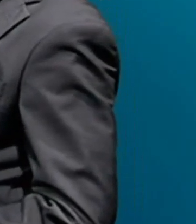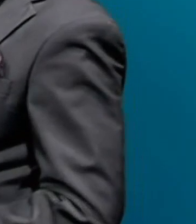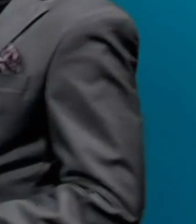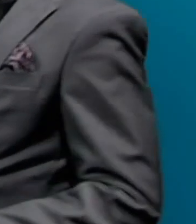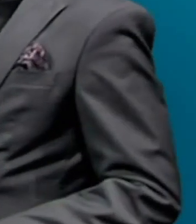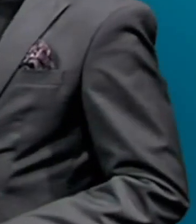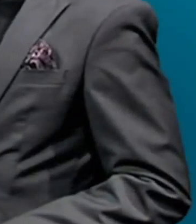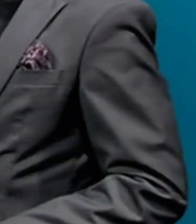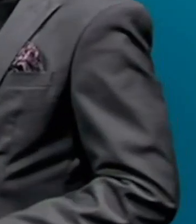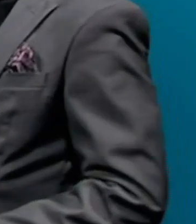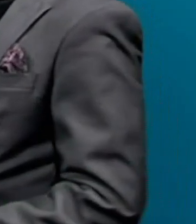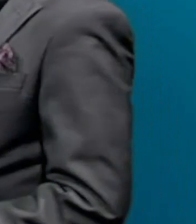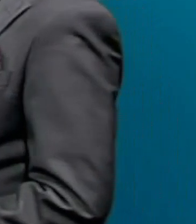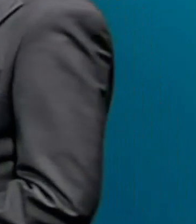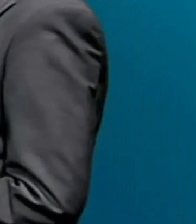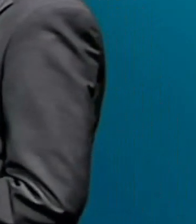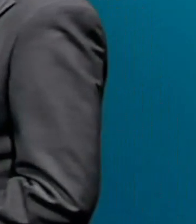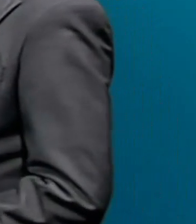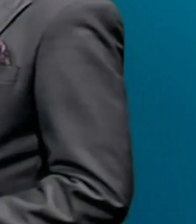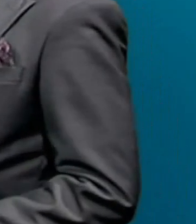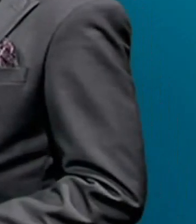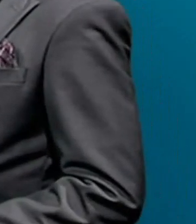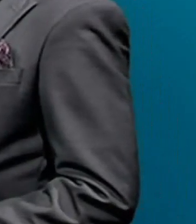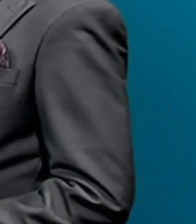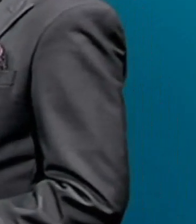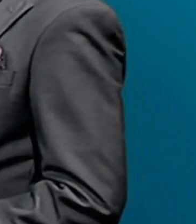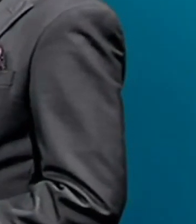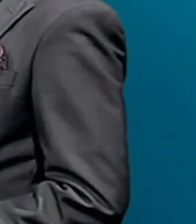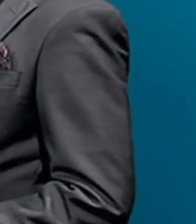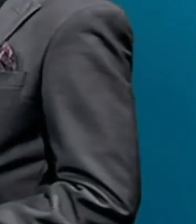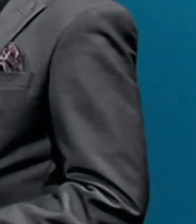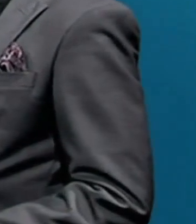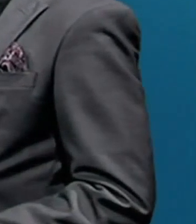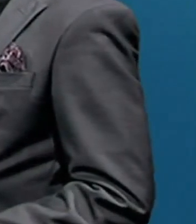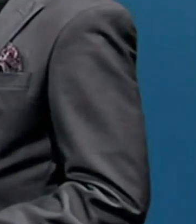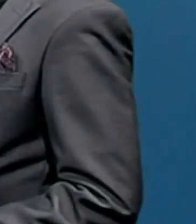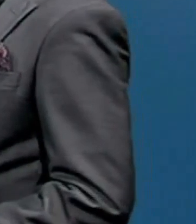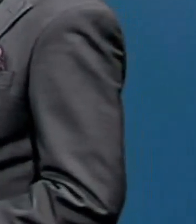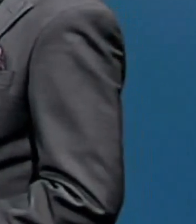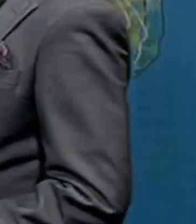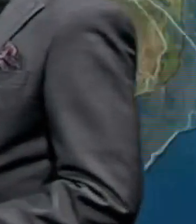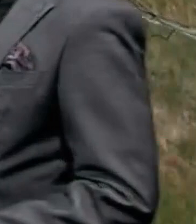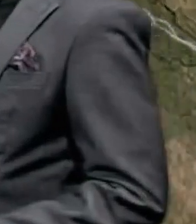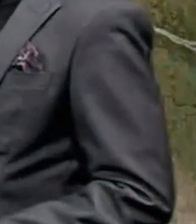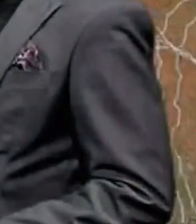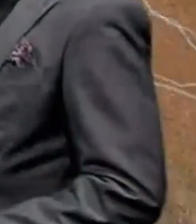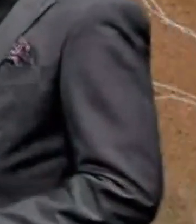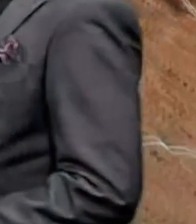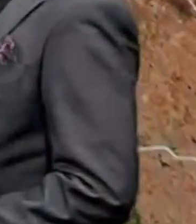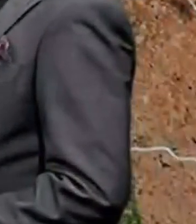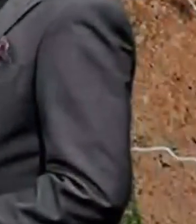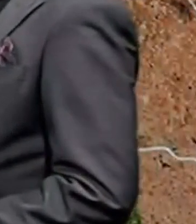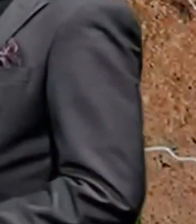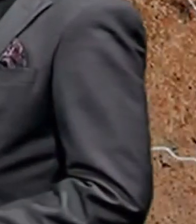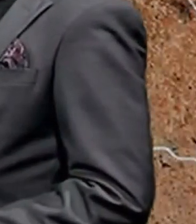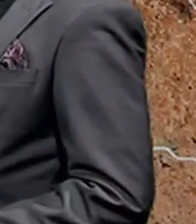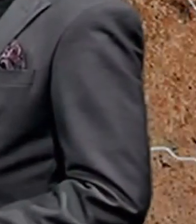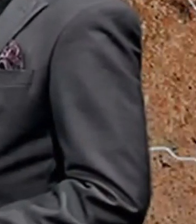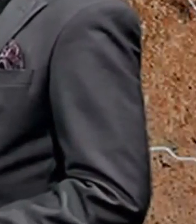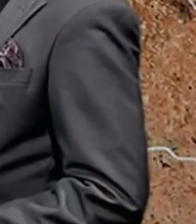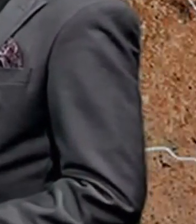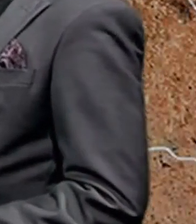kwagola Freestata ka Bloemfontein go merebella gape go sasa temošo yeo le yona e sa le gona ya go phulega melelo ya hlaga gomme go sasa digrata